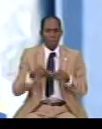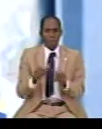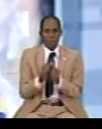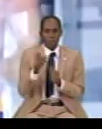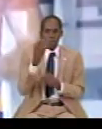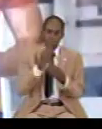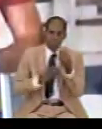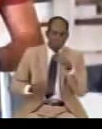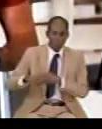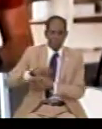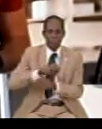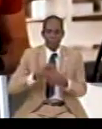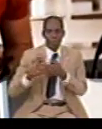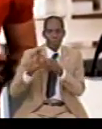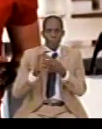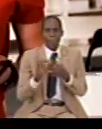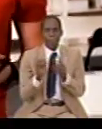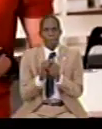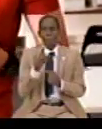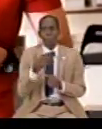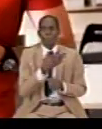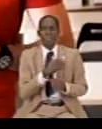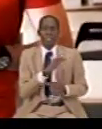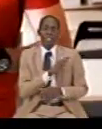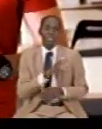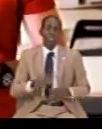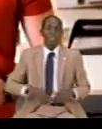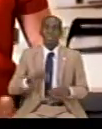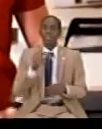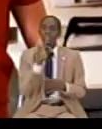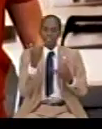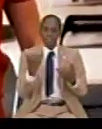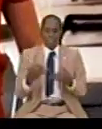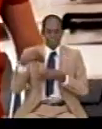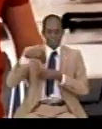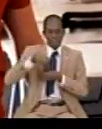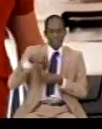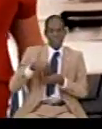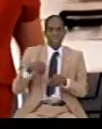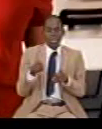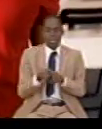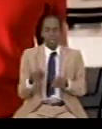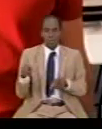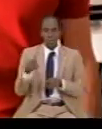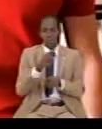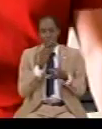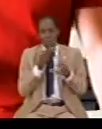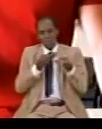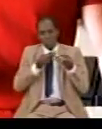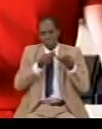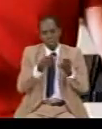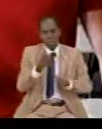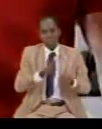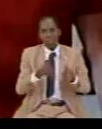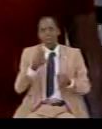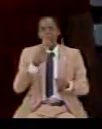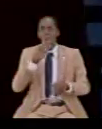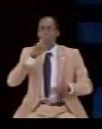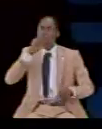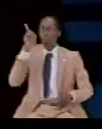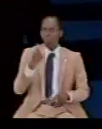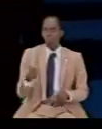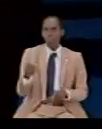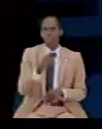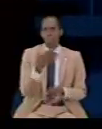him and fellowship with him. And Christ is now on the inside. As you're feeding them, you assure them the remnant of